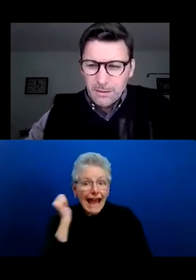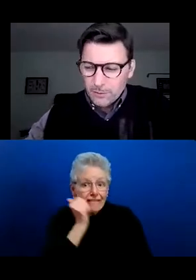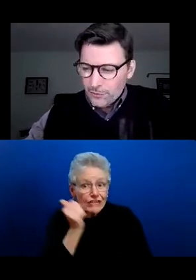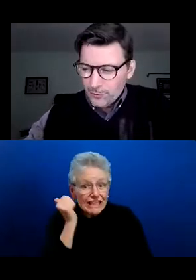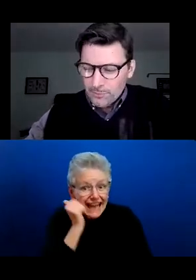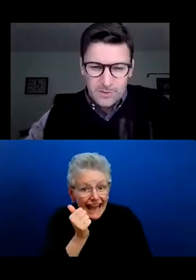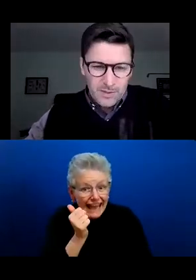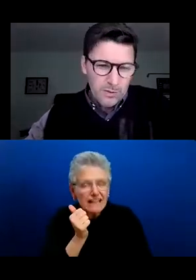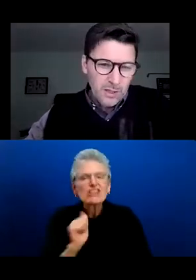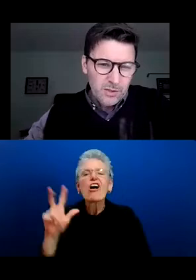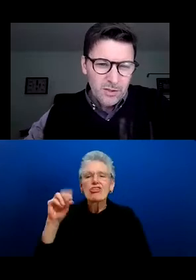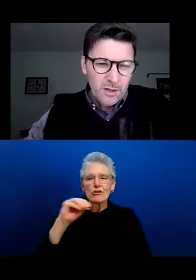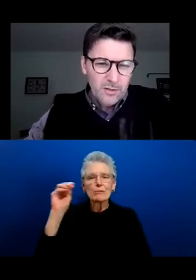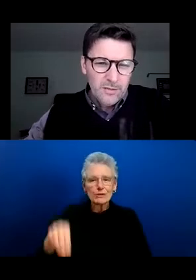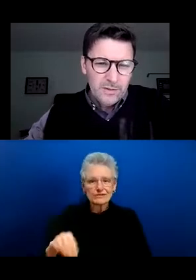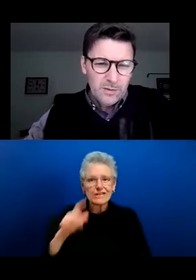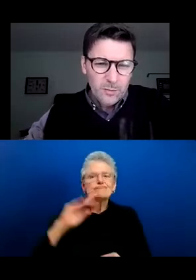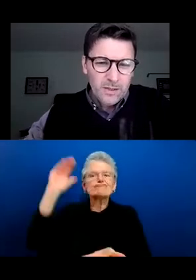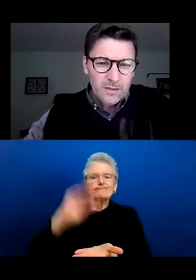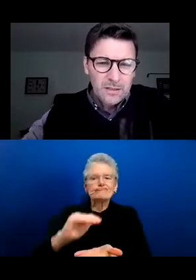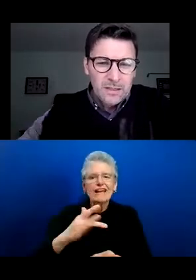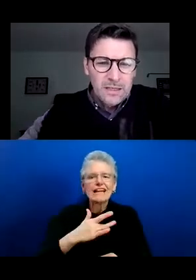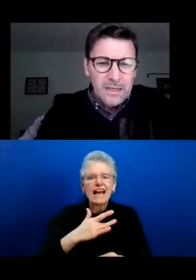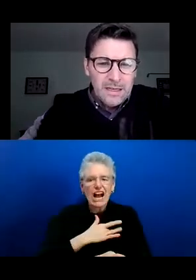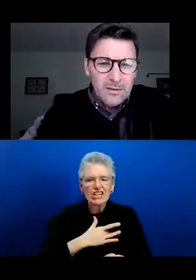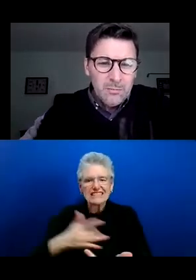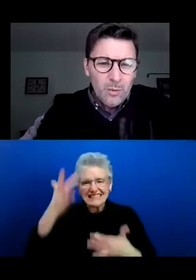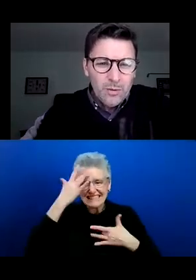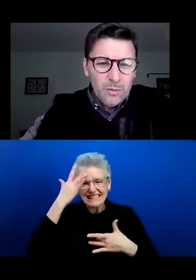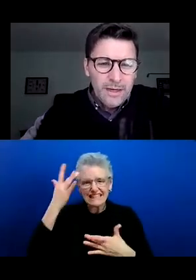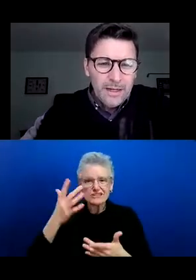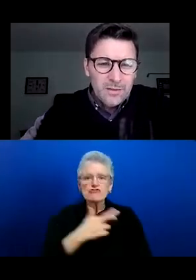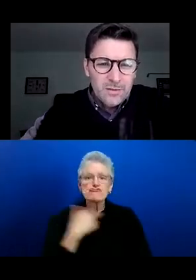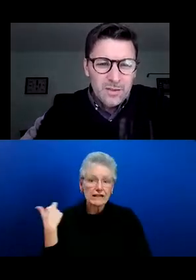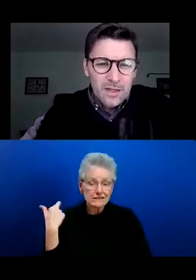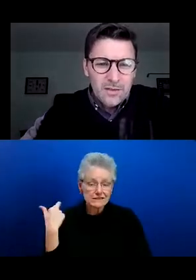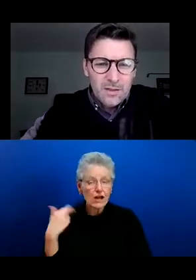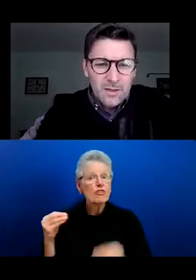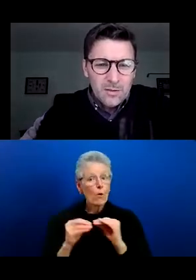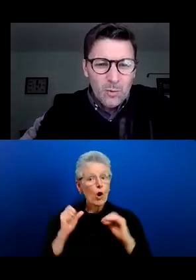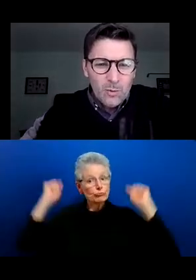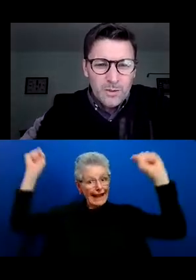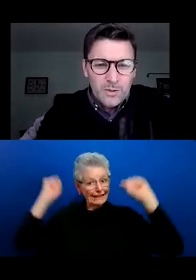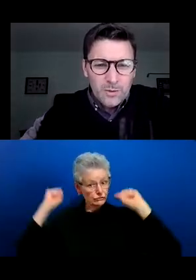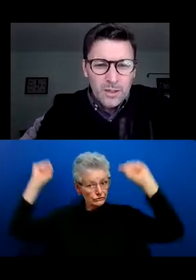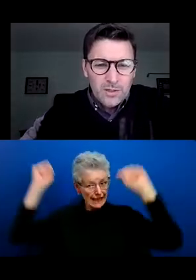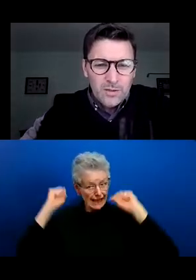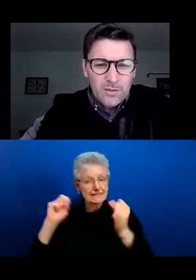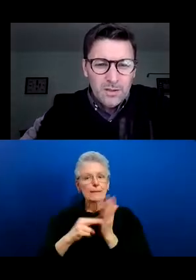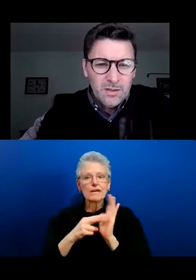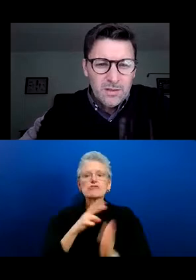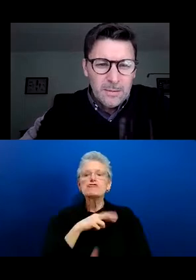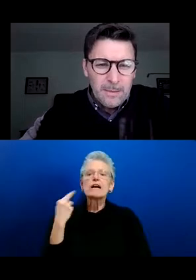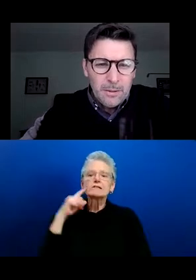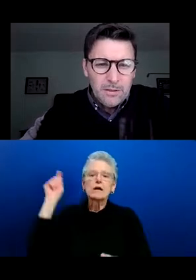there is about a 30% reduction in cardiovascular risk. And the more we exercise, the more risk reduction